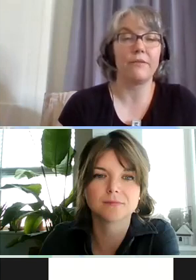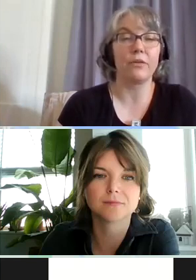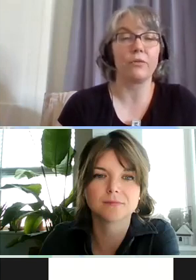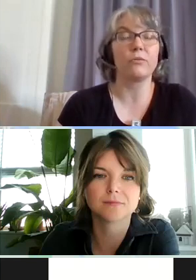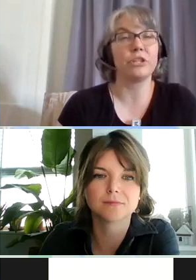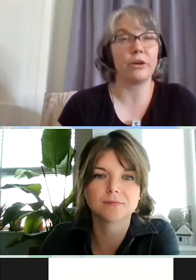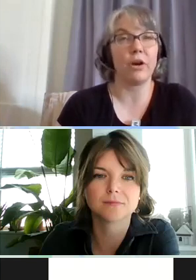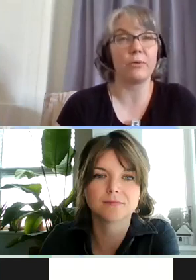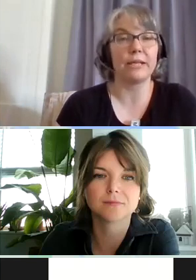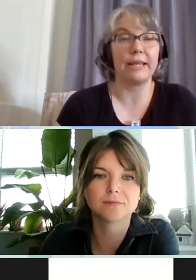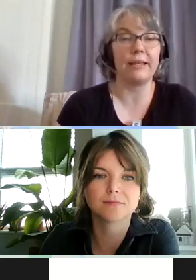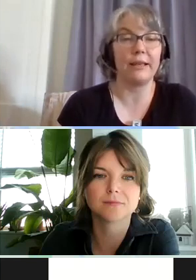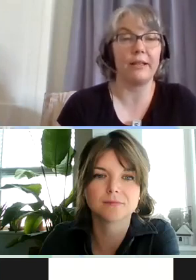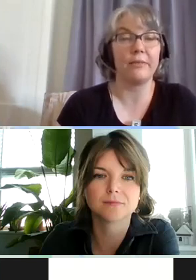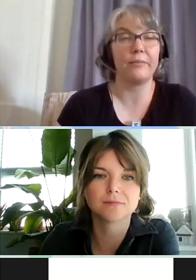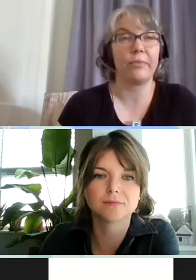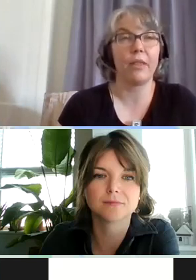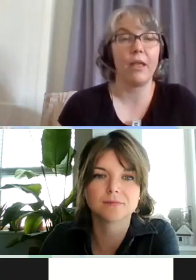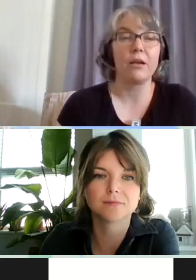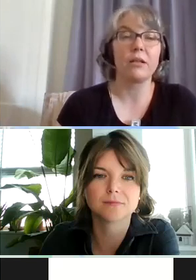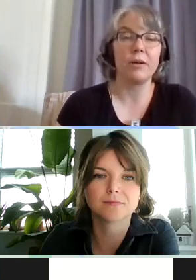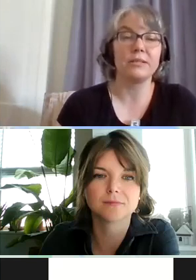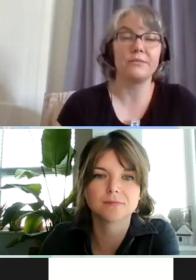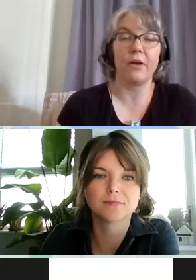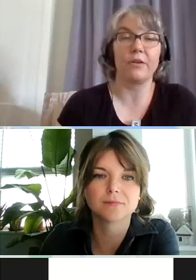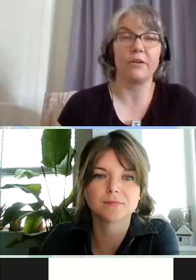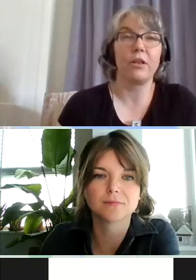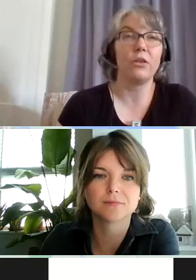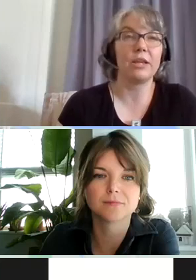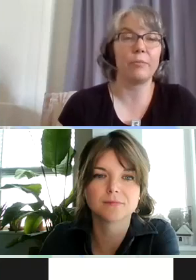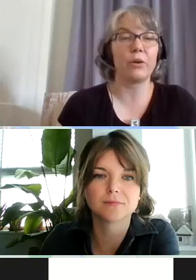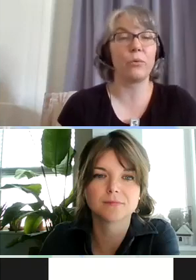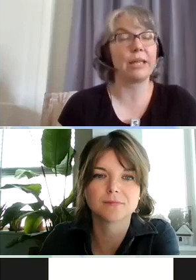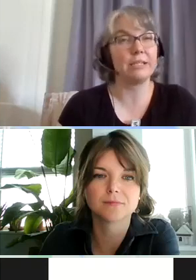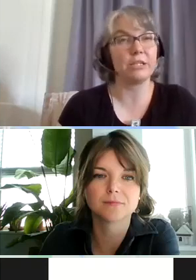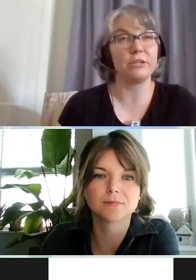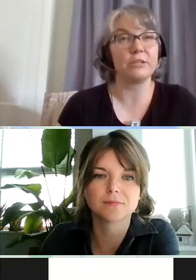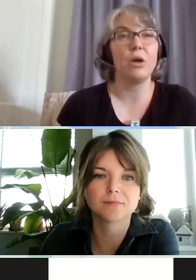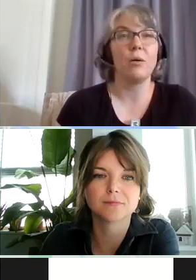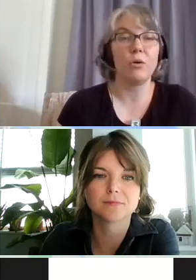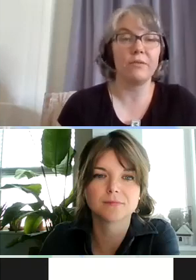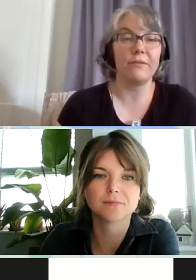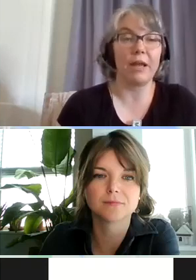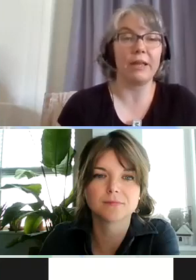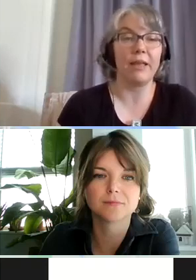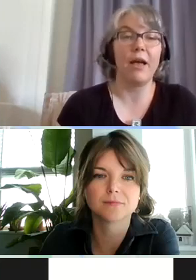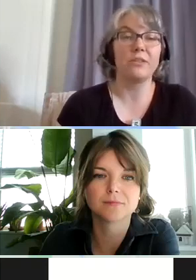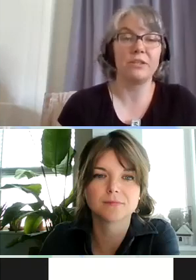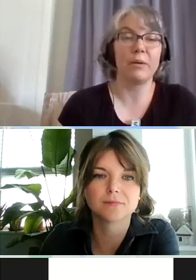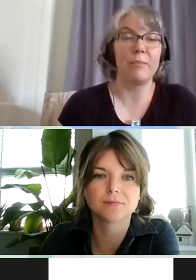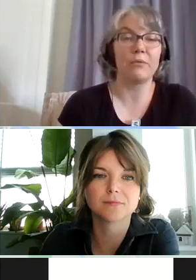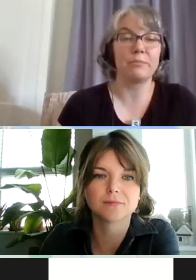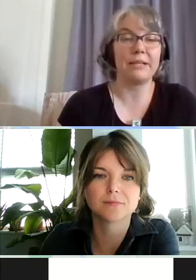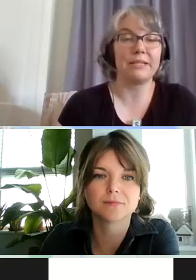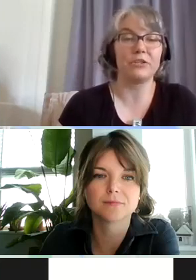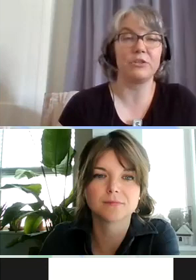and father were sharecroppers at Hidden Hill. Clemence's father, looking for better working conditions, moved the family to